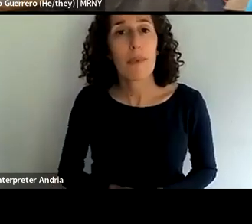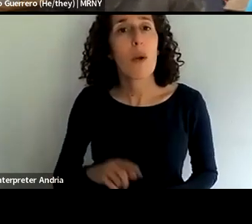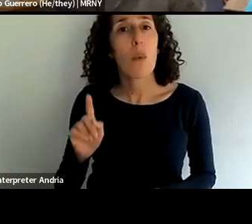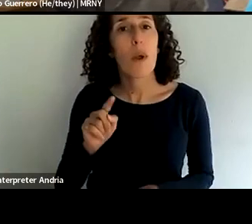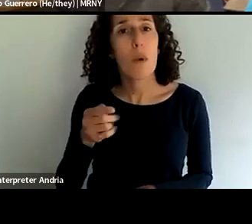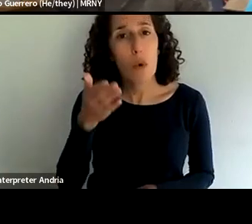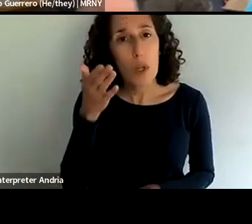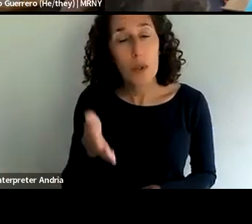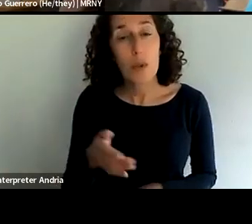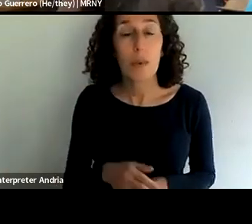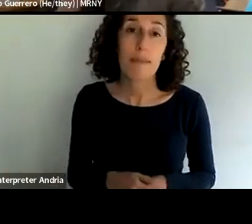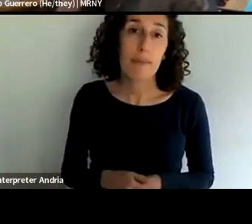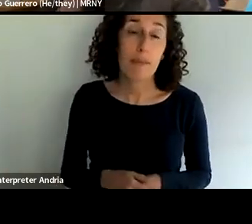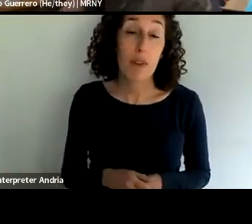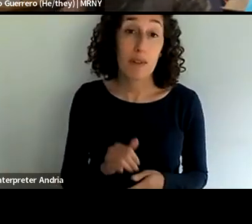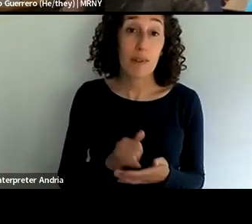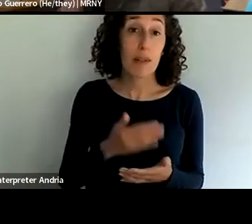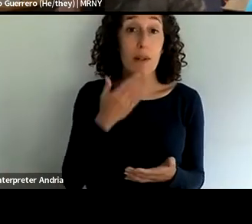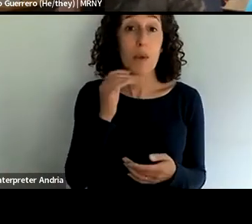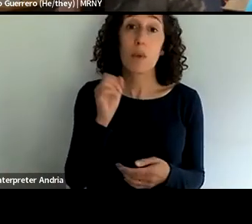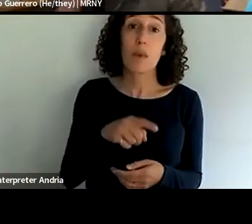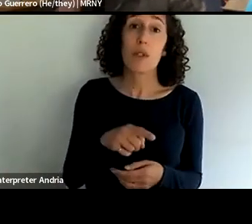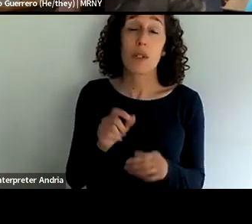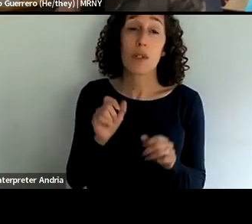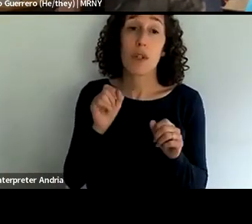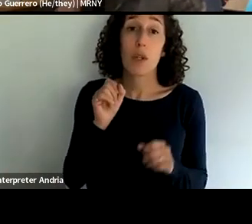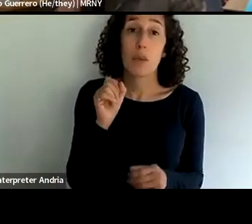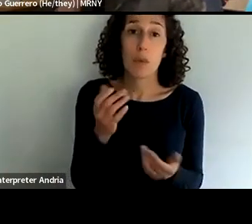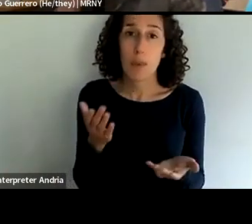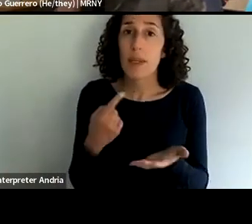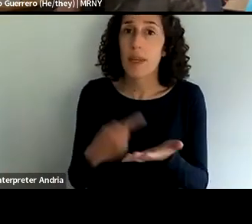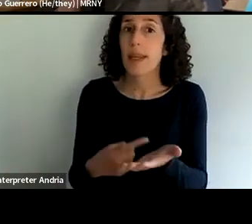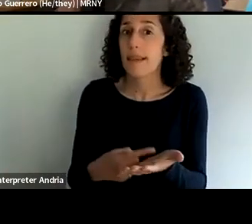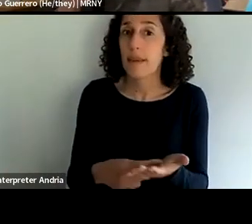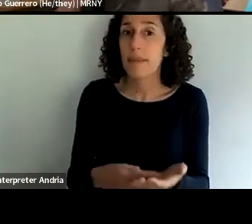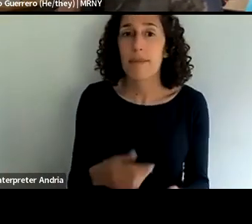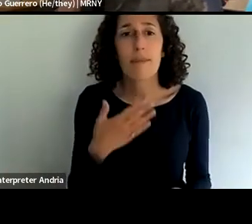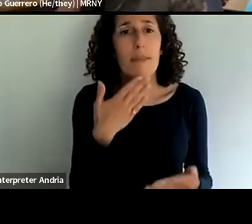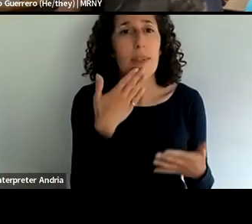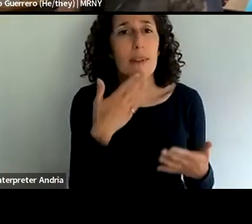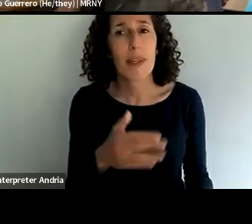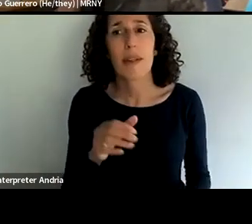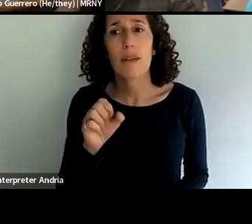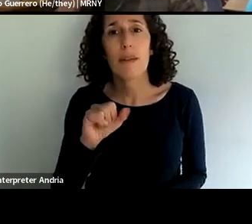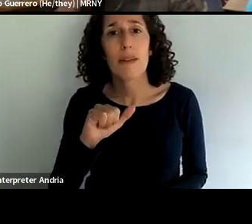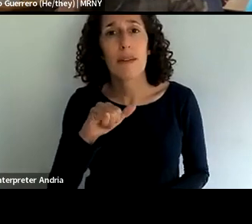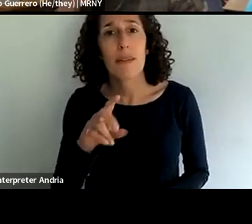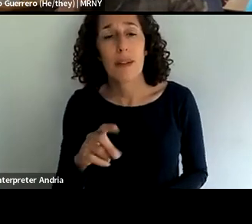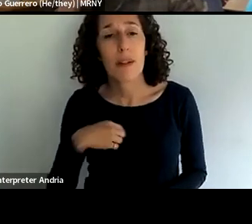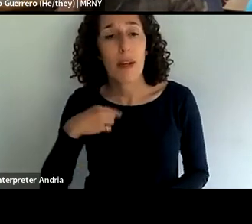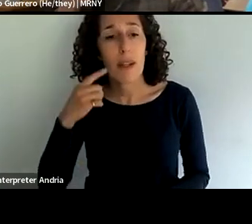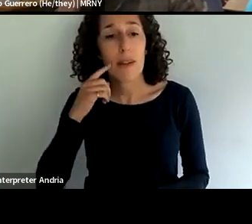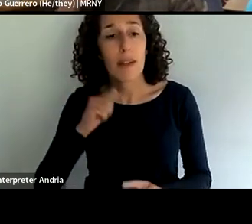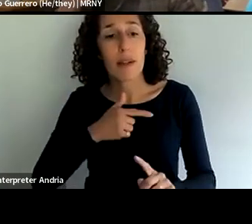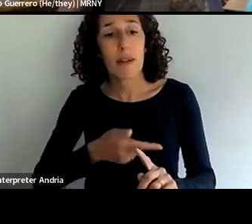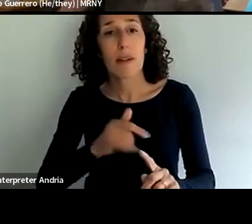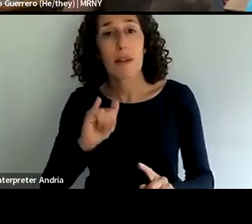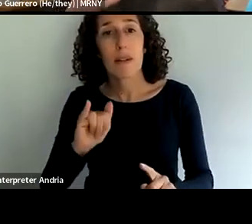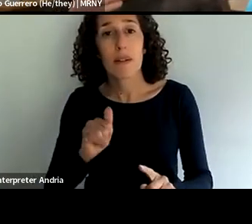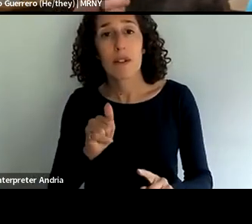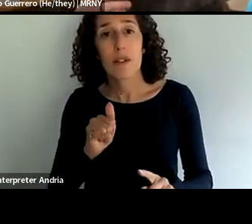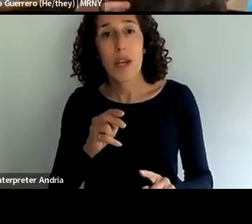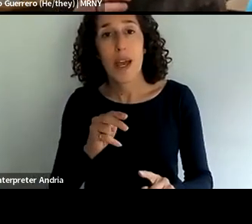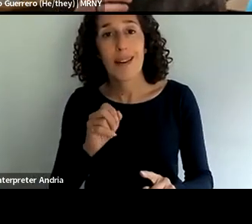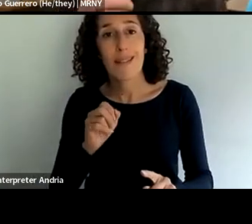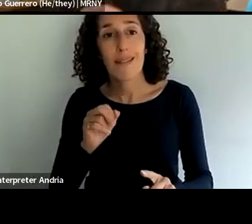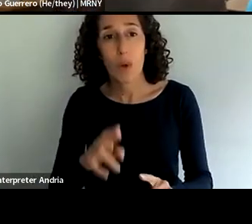know? I think that's a good question to ask folks. Thank you, Sid. I think Jennifer was about to also answer.